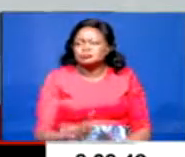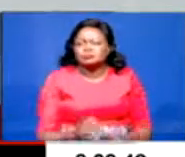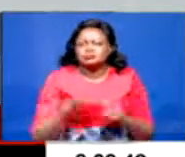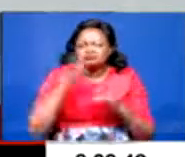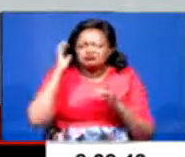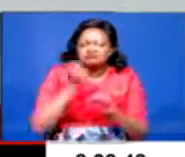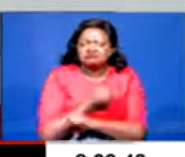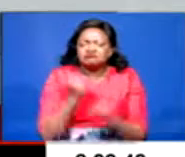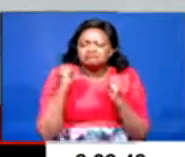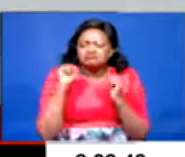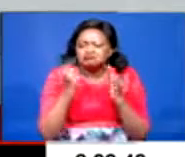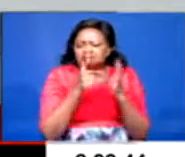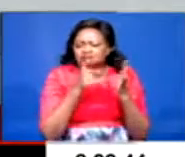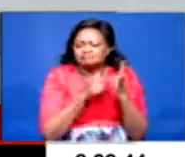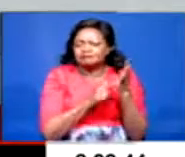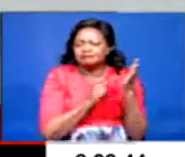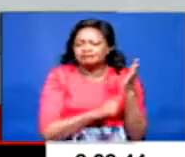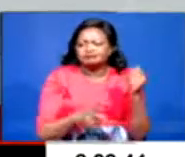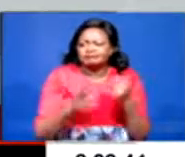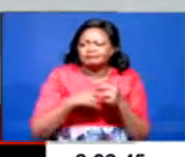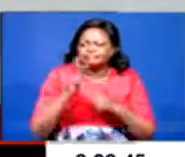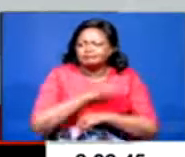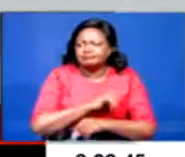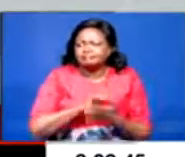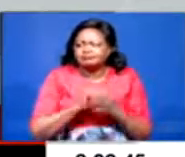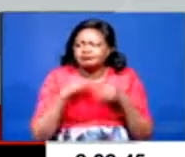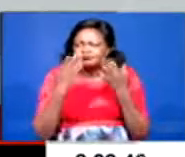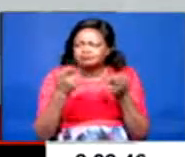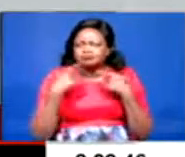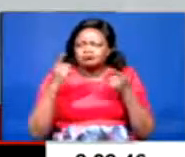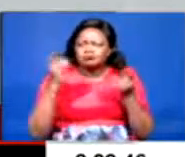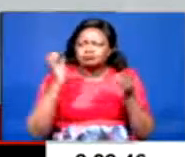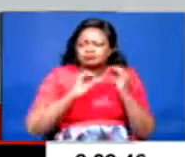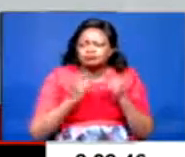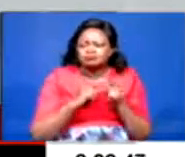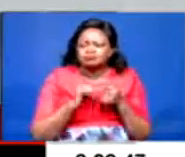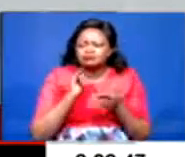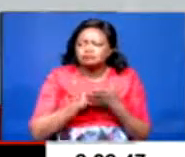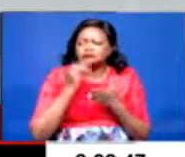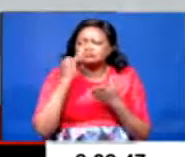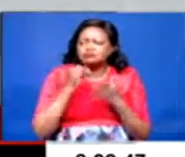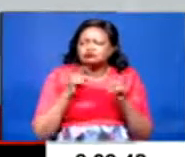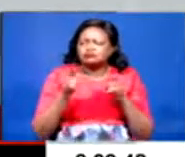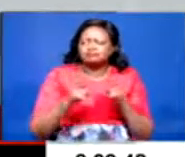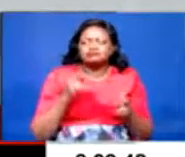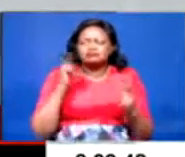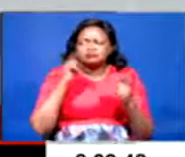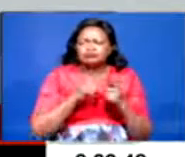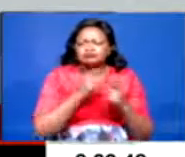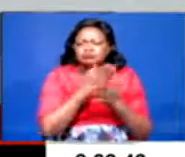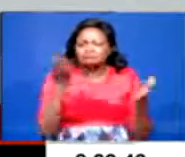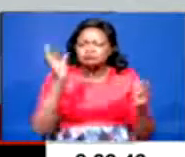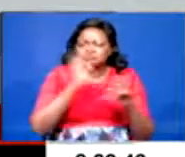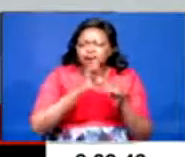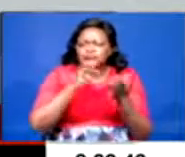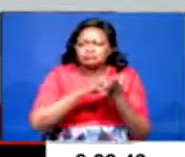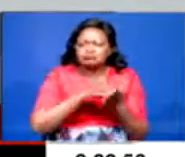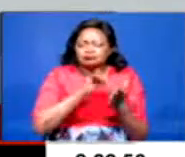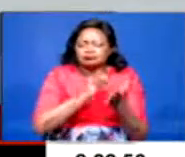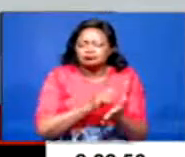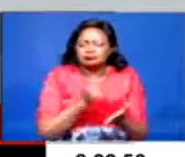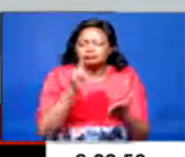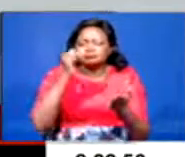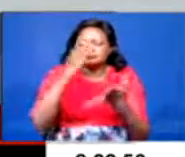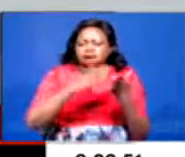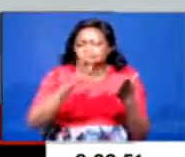all those in the 7 days that he's been given to announce the election. So that's why for administrative purposes, those polling stations that are in a certain constituency